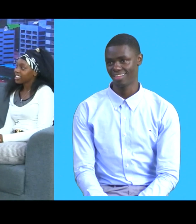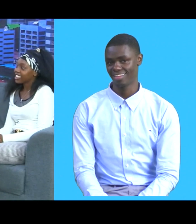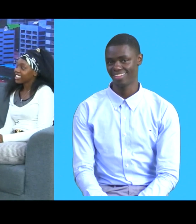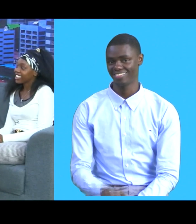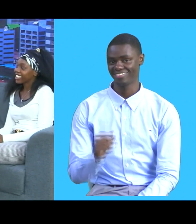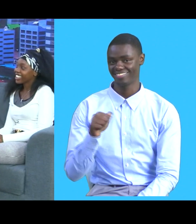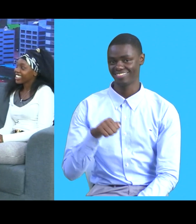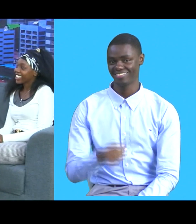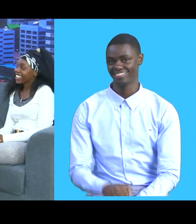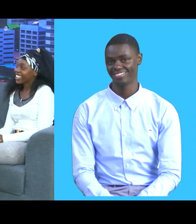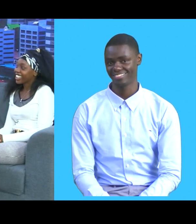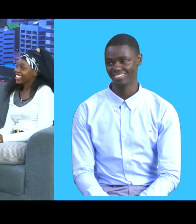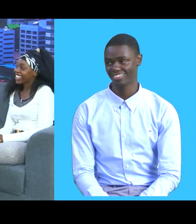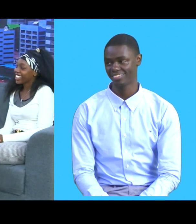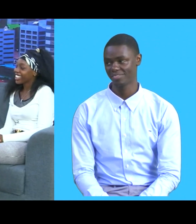Yes.